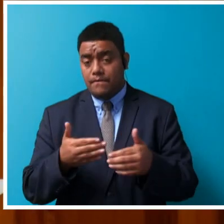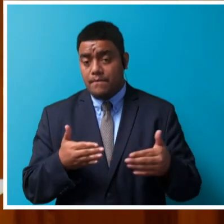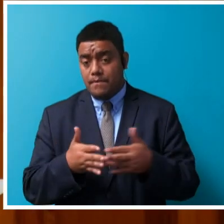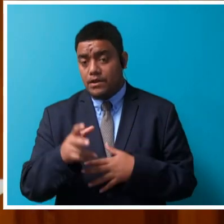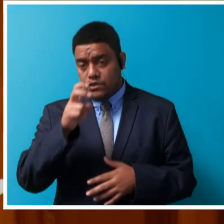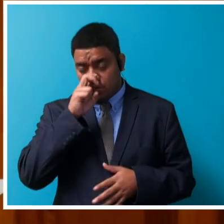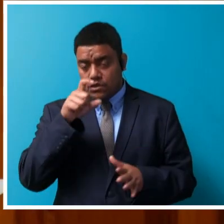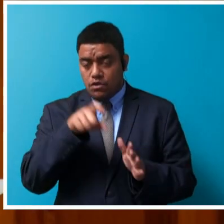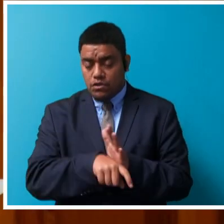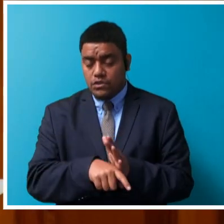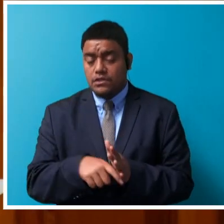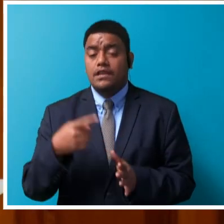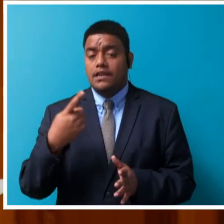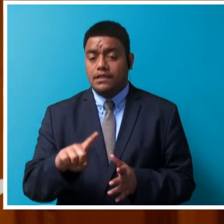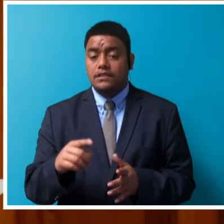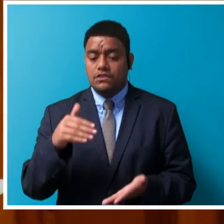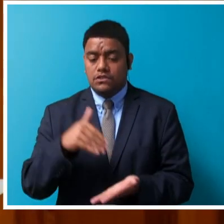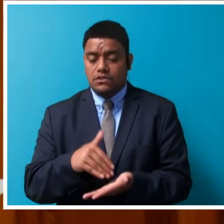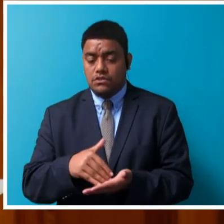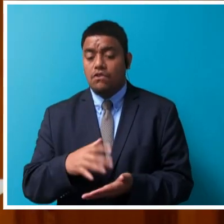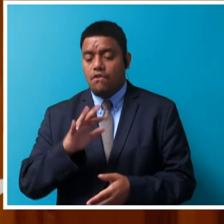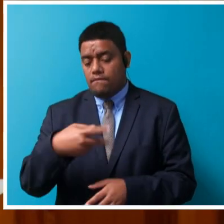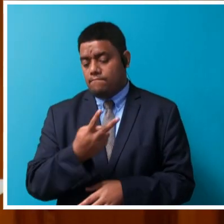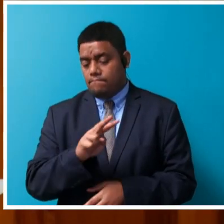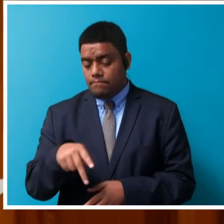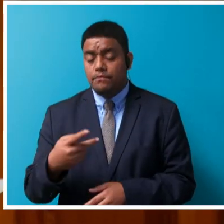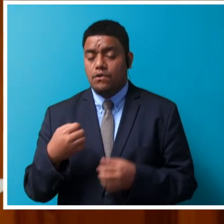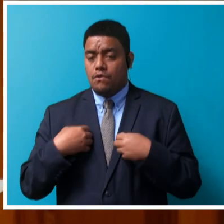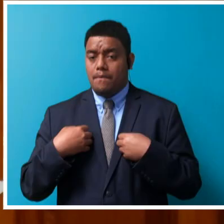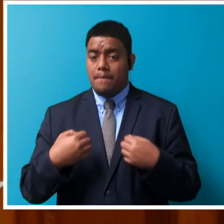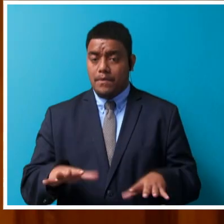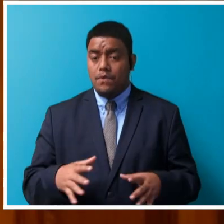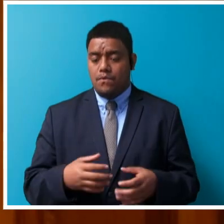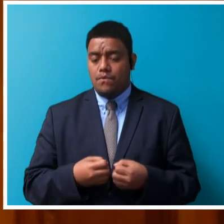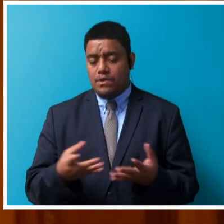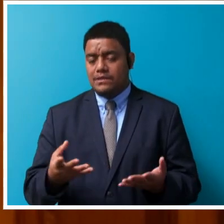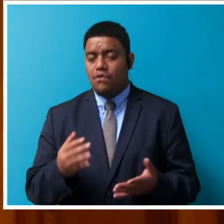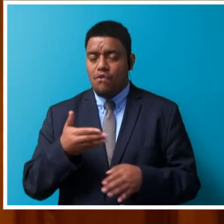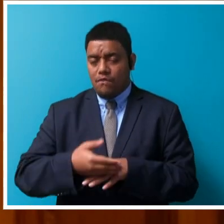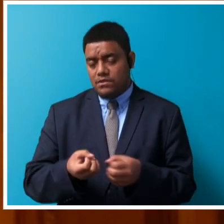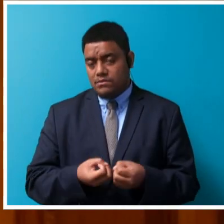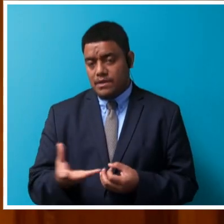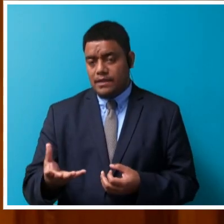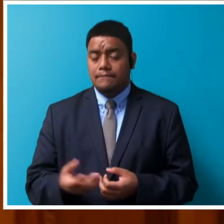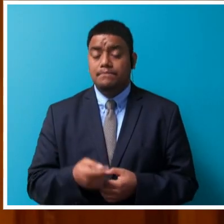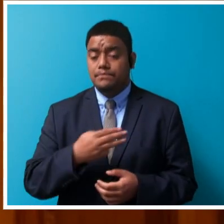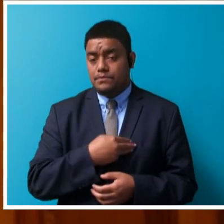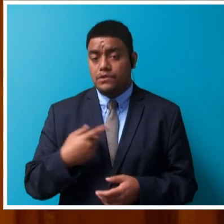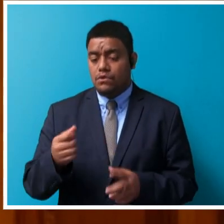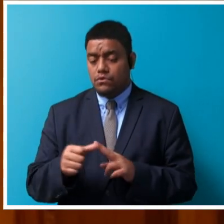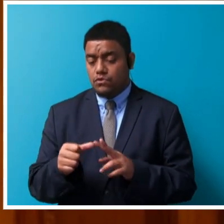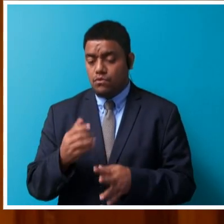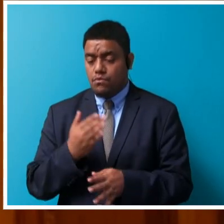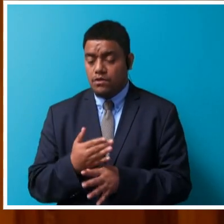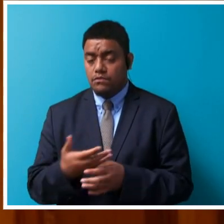cost containment measures and centralized oversight to completely prevent wasteful spending. The ministry also works in